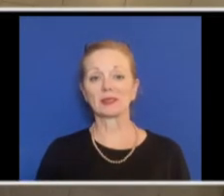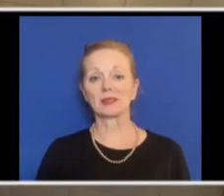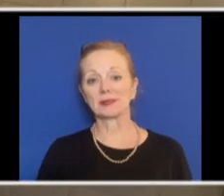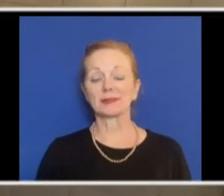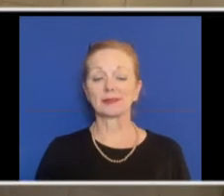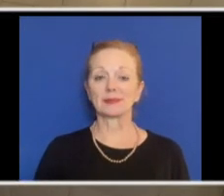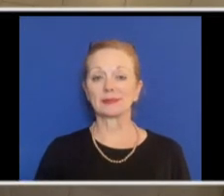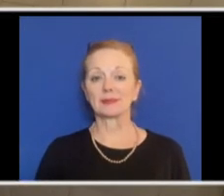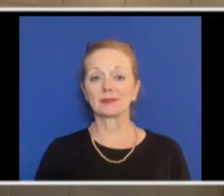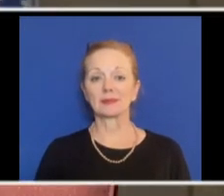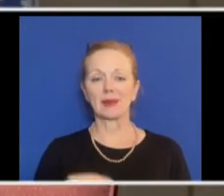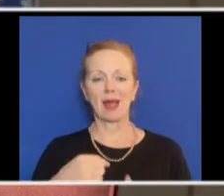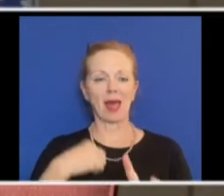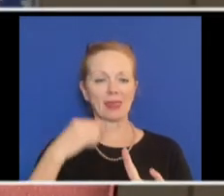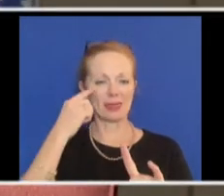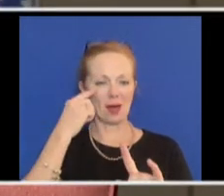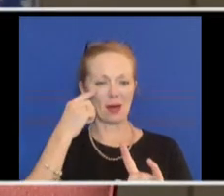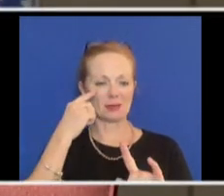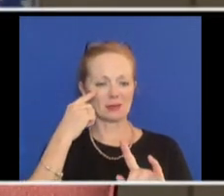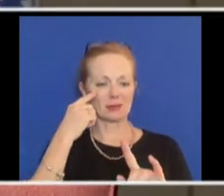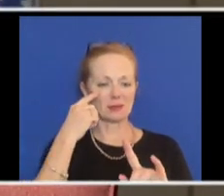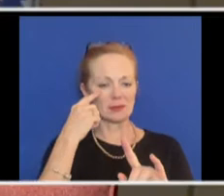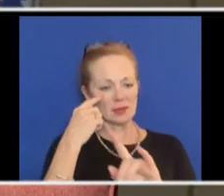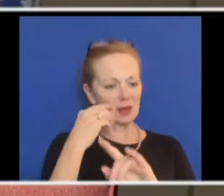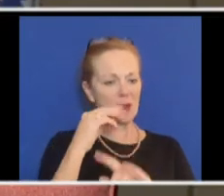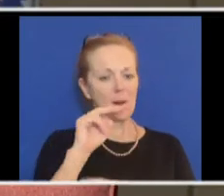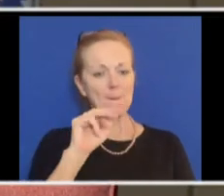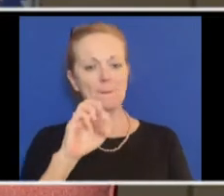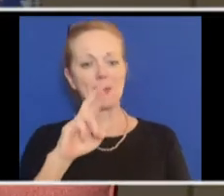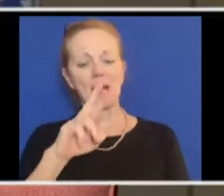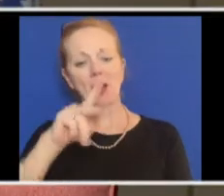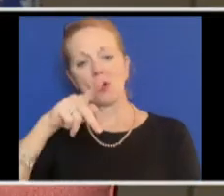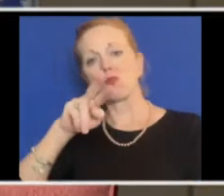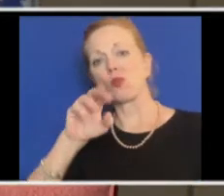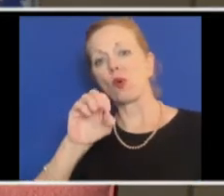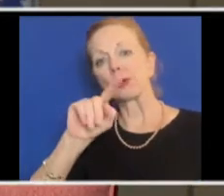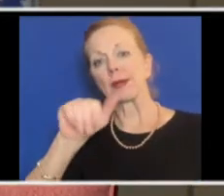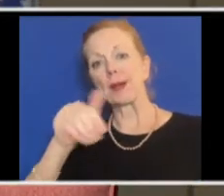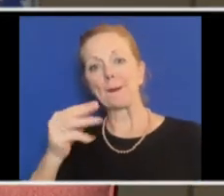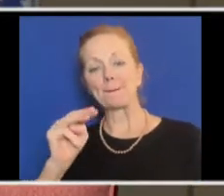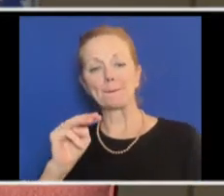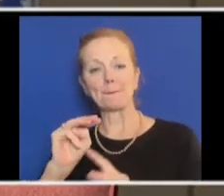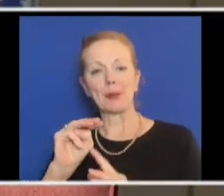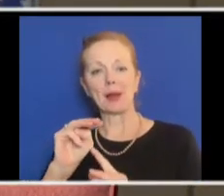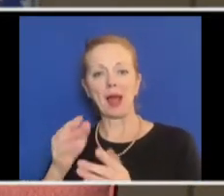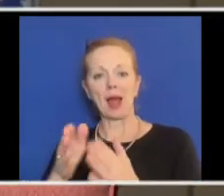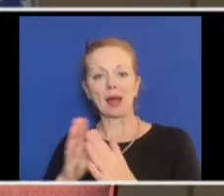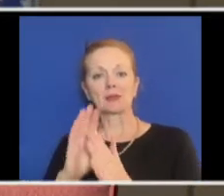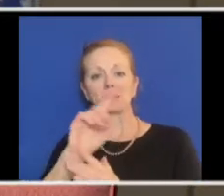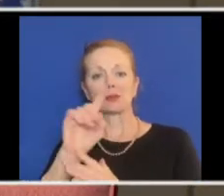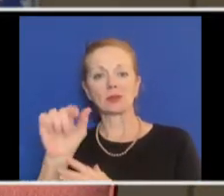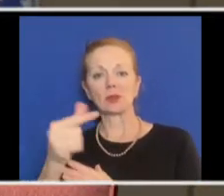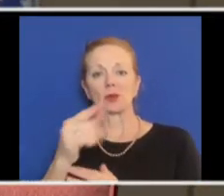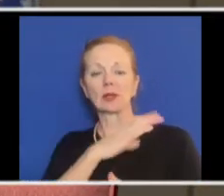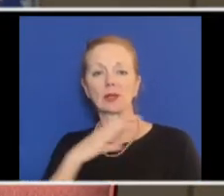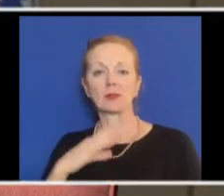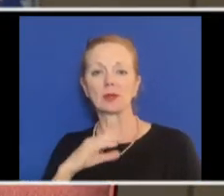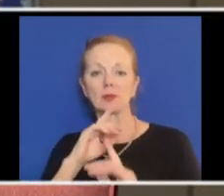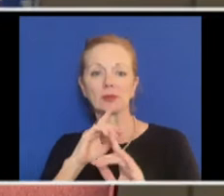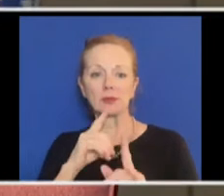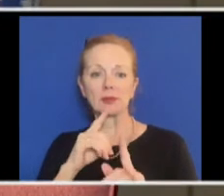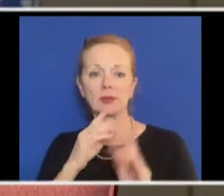I thought that um the mayor Pro Tim was asking the zoning committee to respond to the